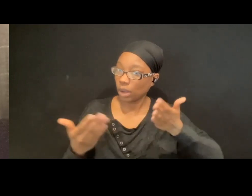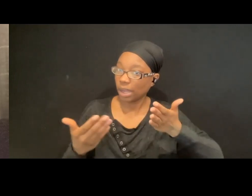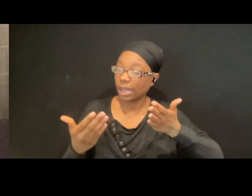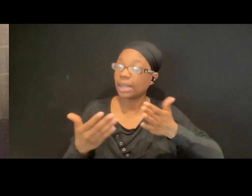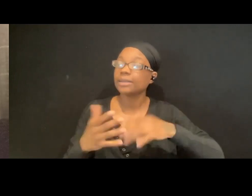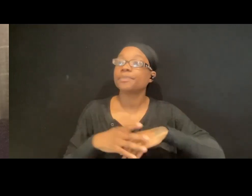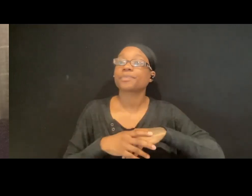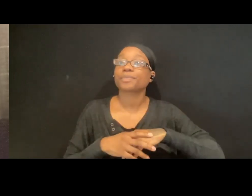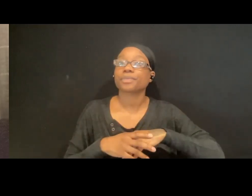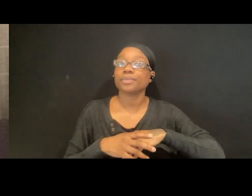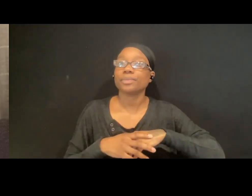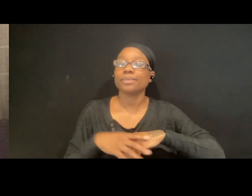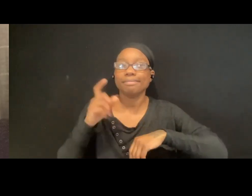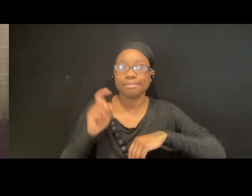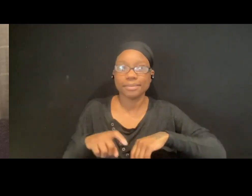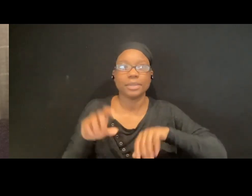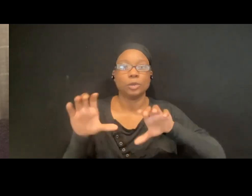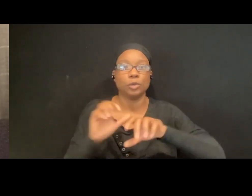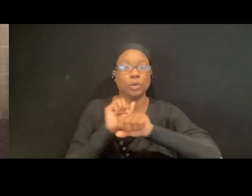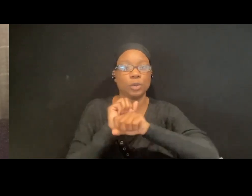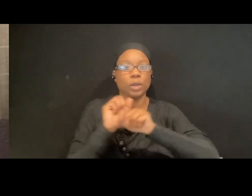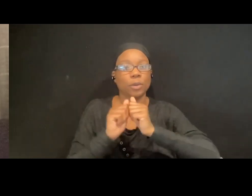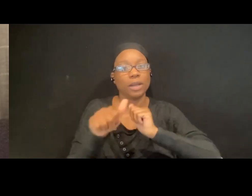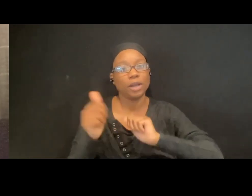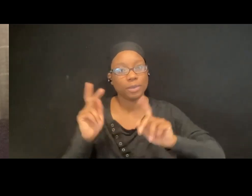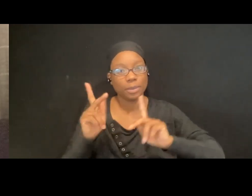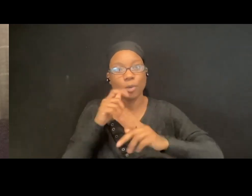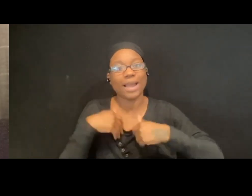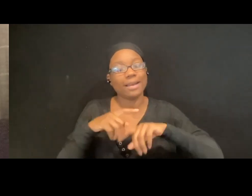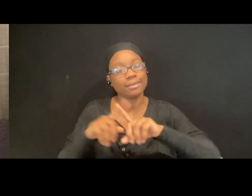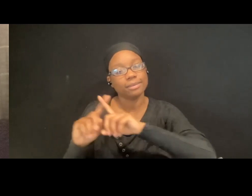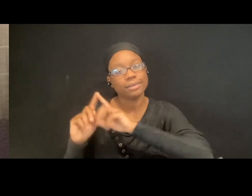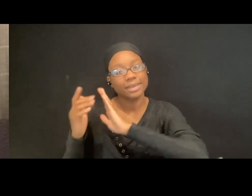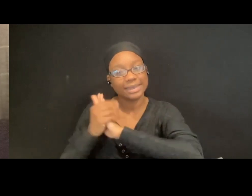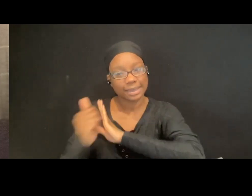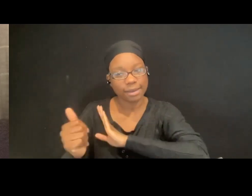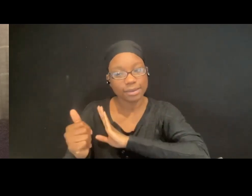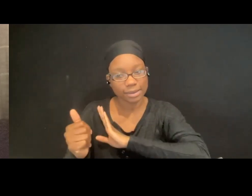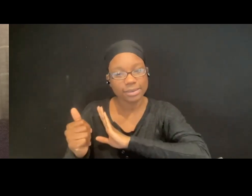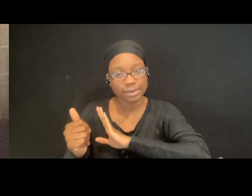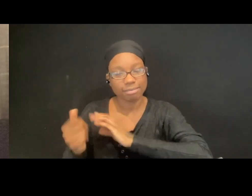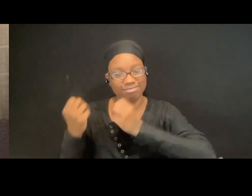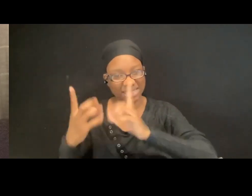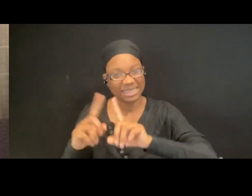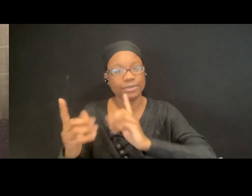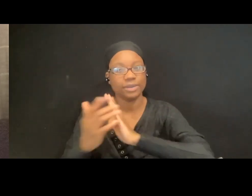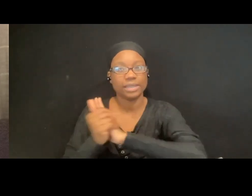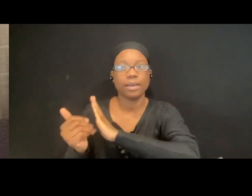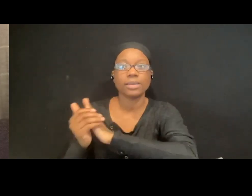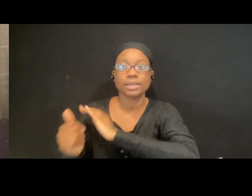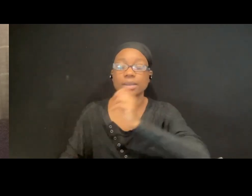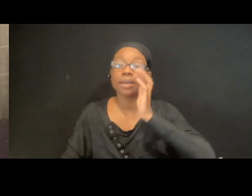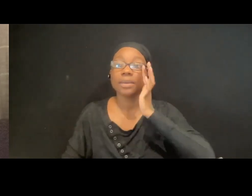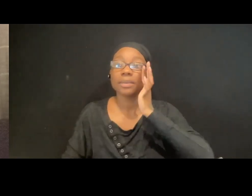like alongside other people who have different skills, or lots of different skills. When I kind of pause